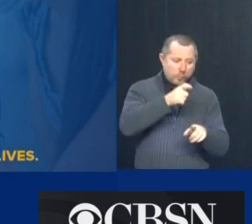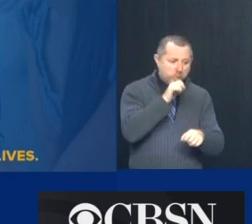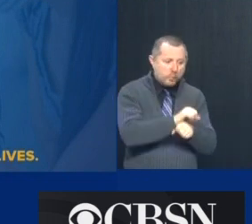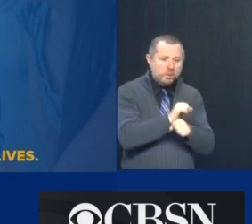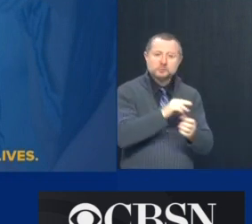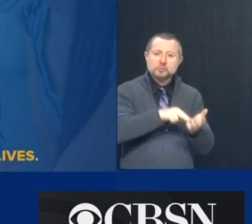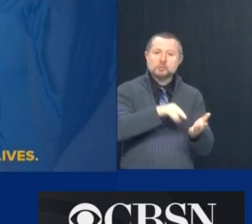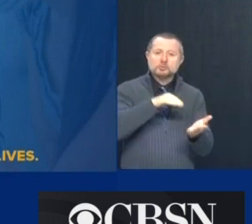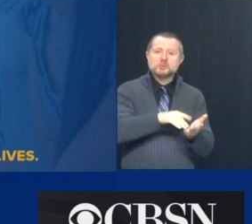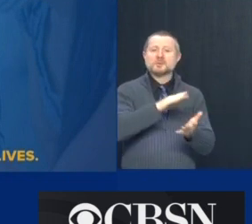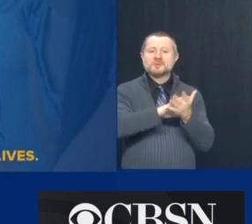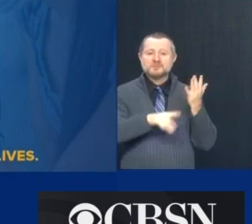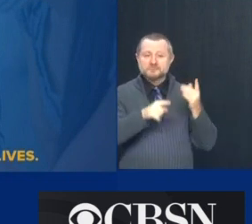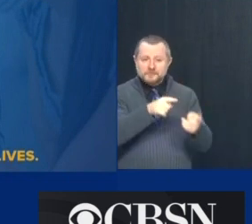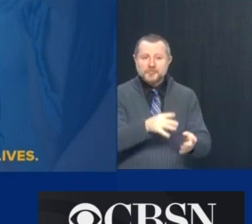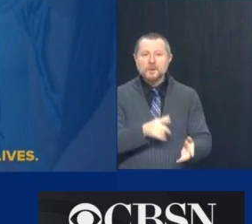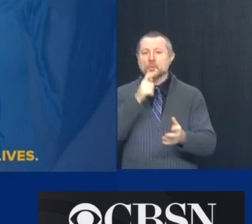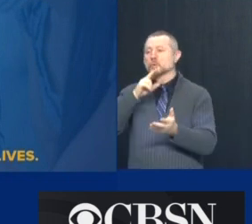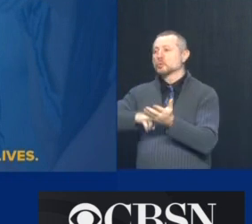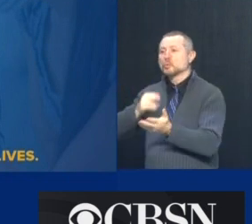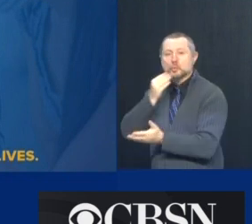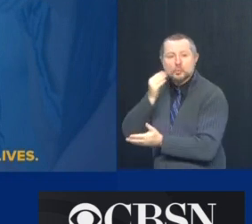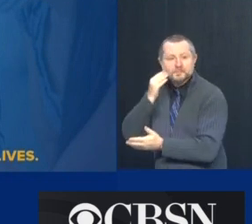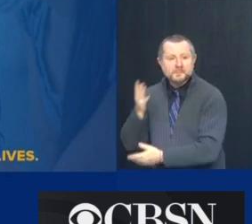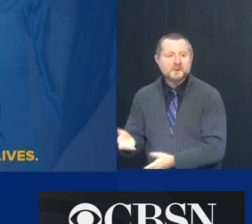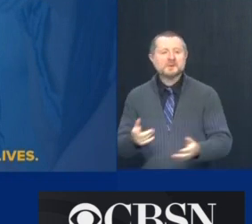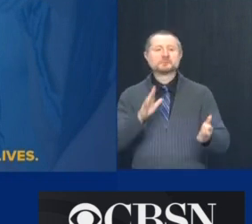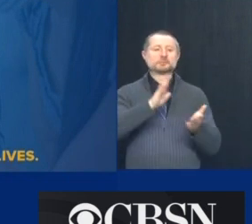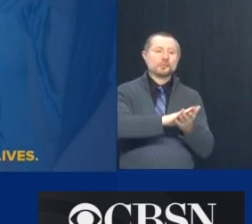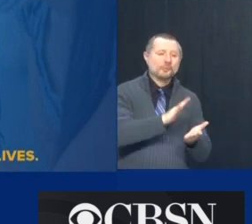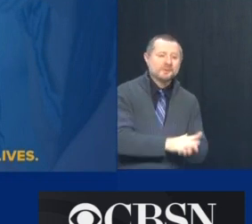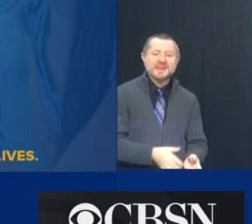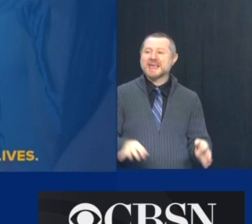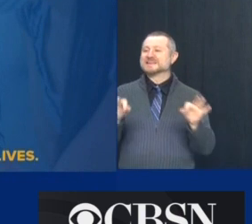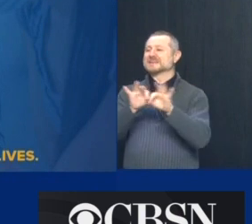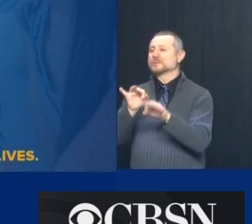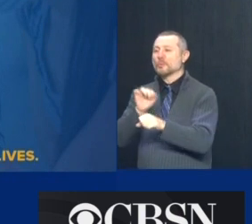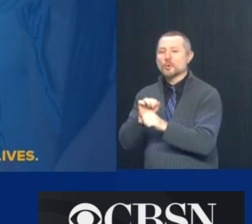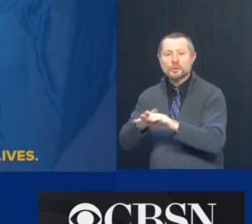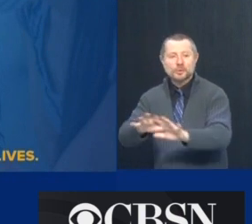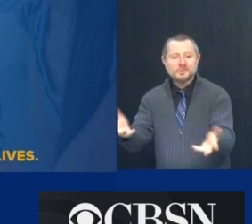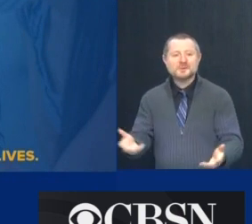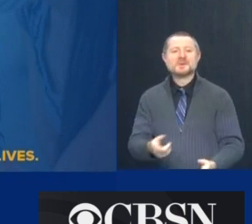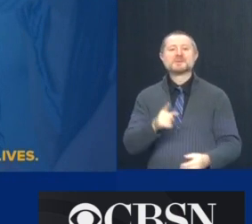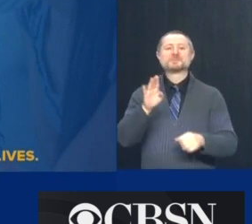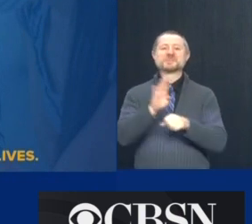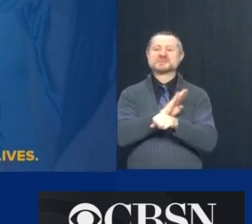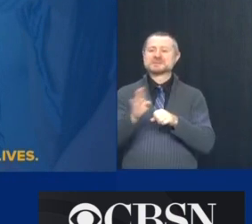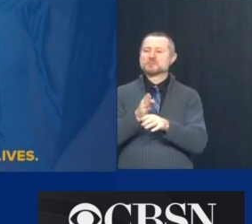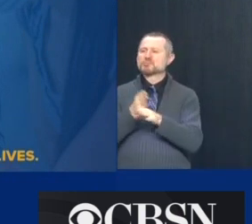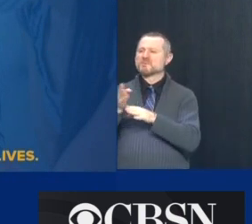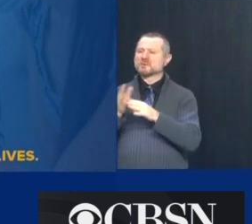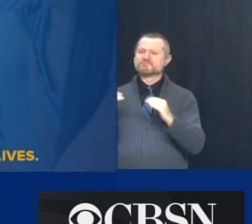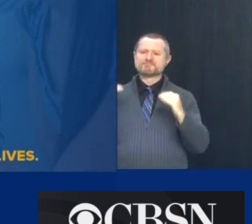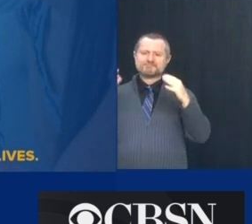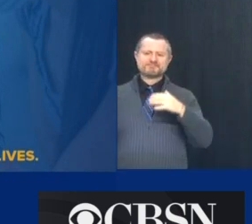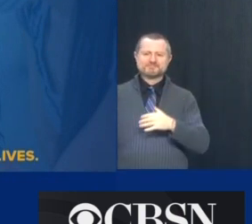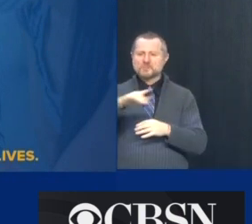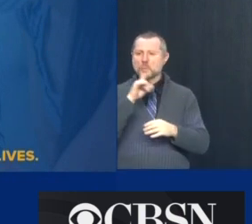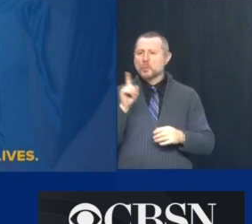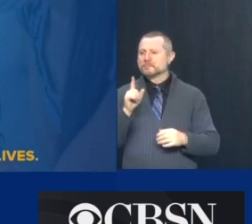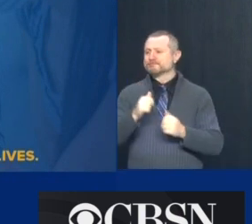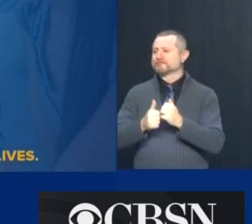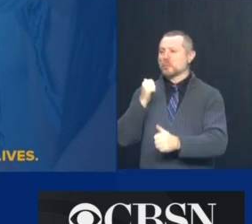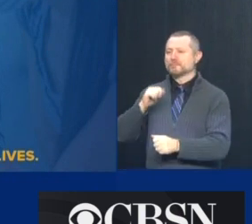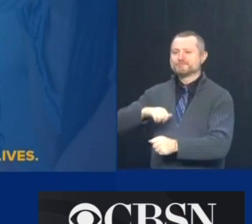nursing homes. We have to test schools. We have to test essential workers. We have to test the business professionals where we put in a